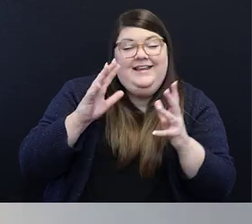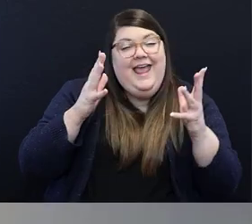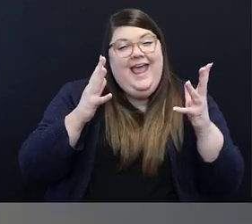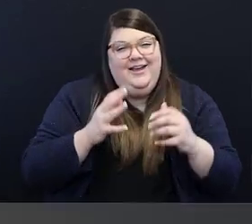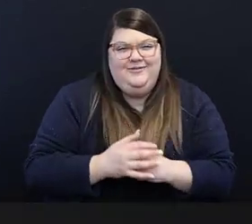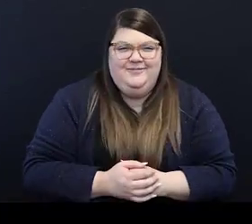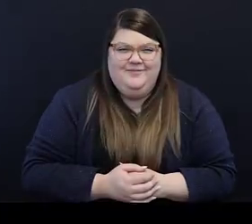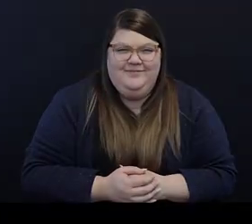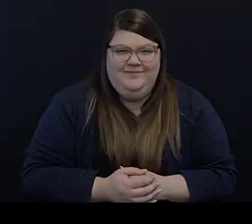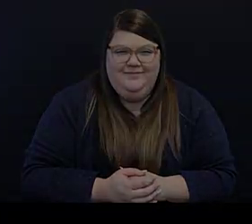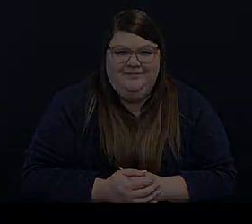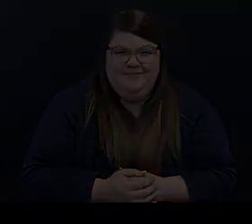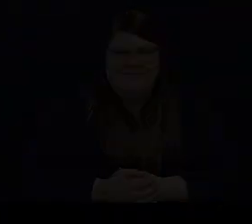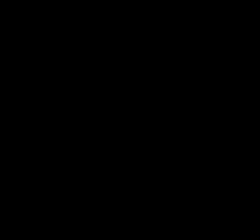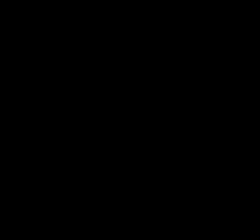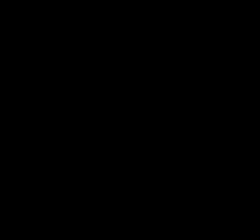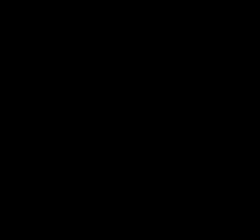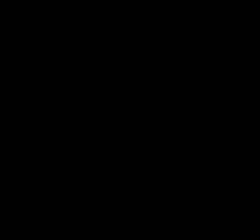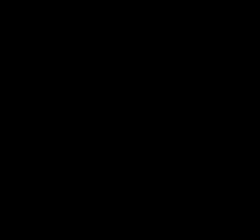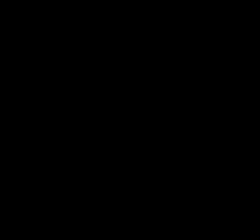it.